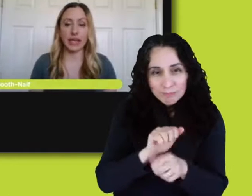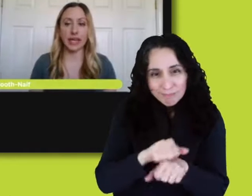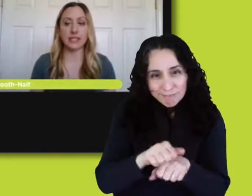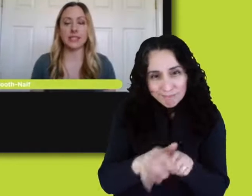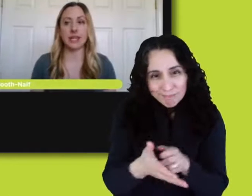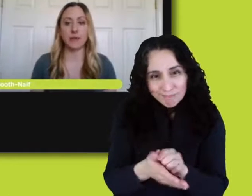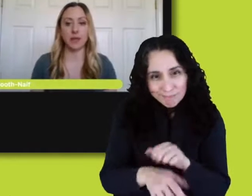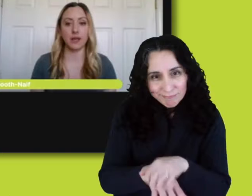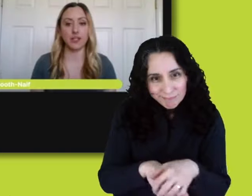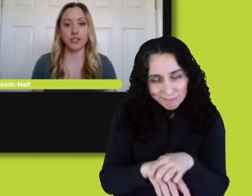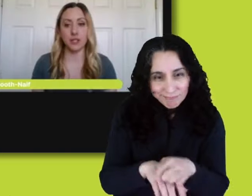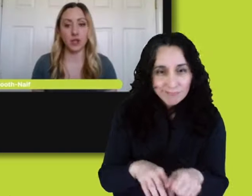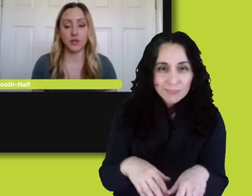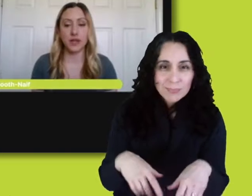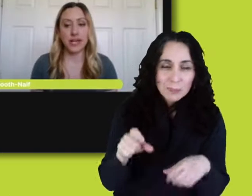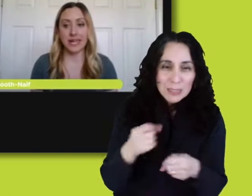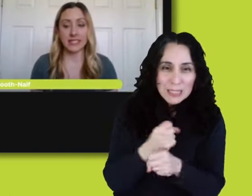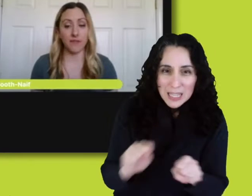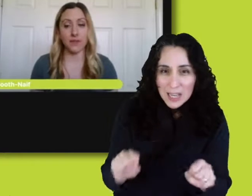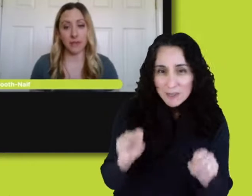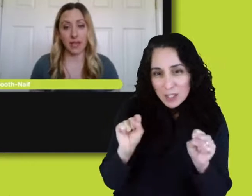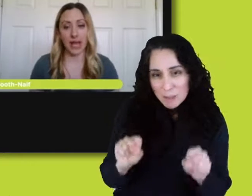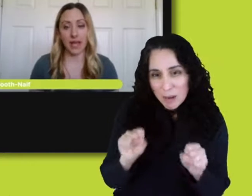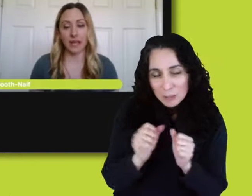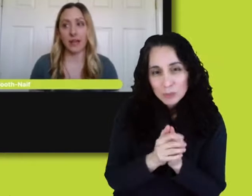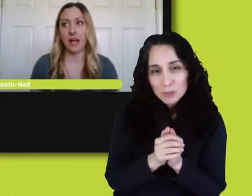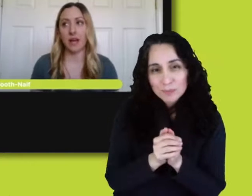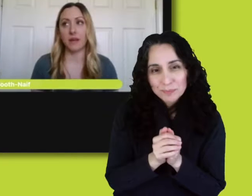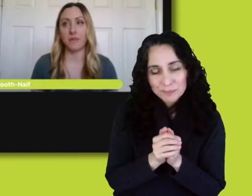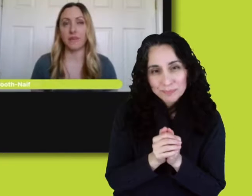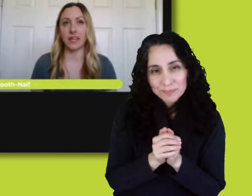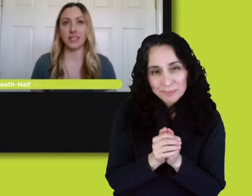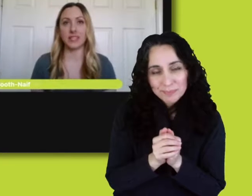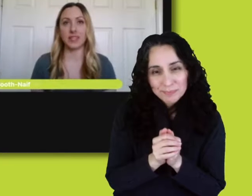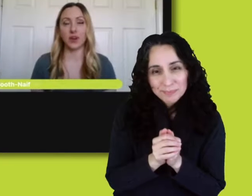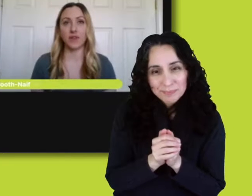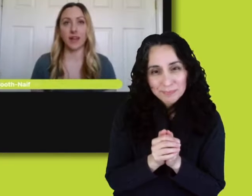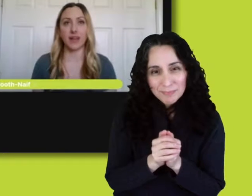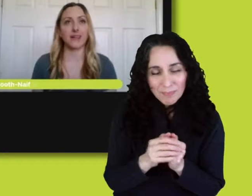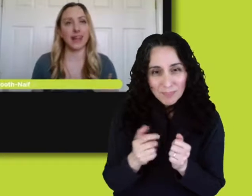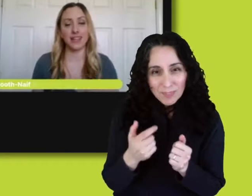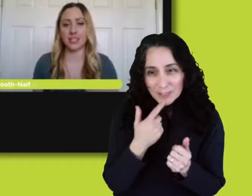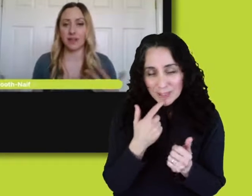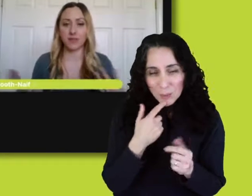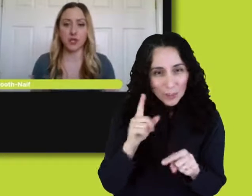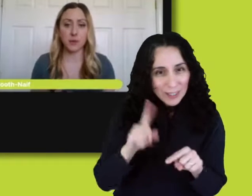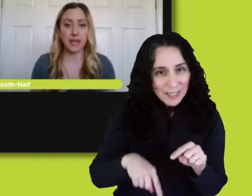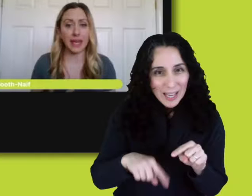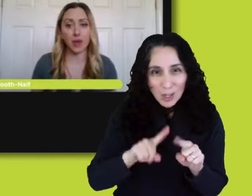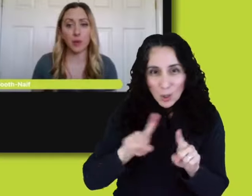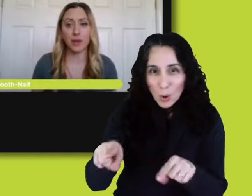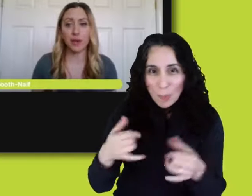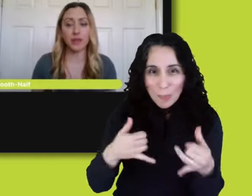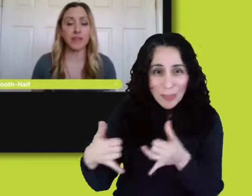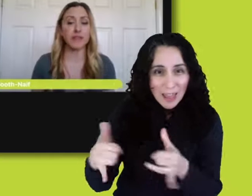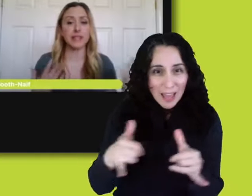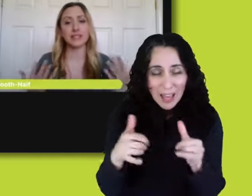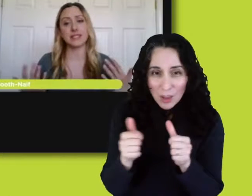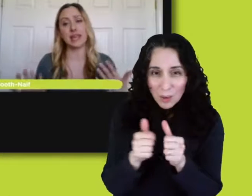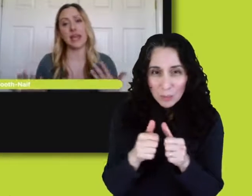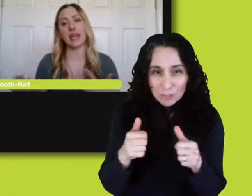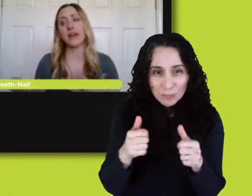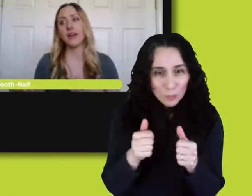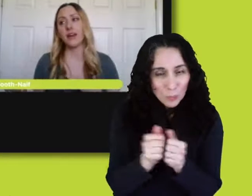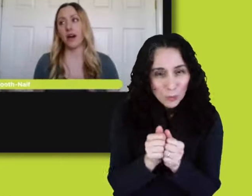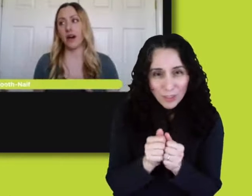washing our hands and being just, you know, as safe as we can. And, you know, I kind of just say, unfortunately, we can't go play with our